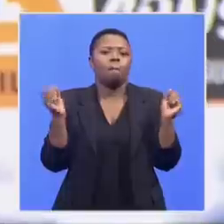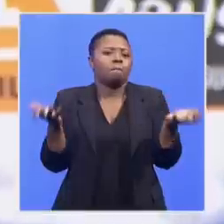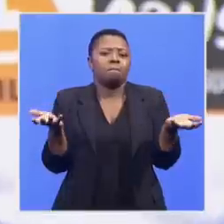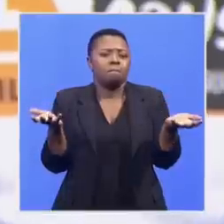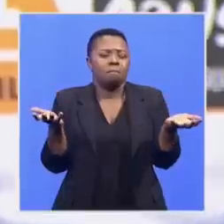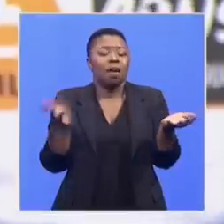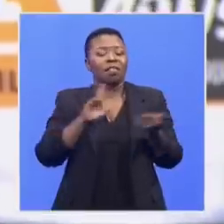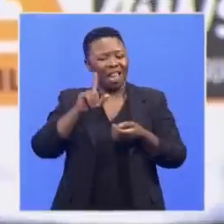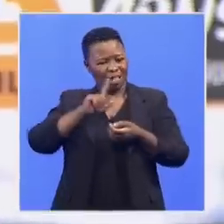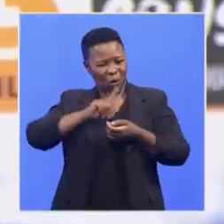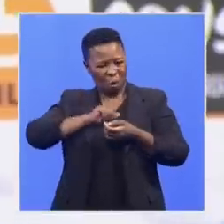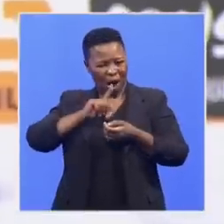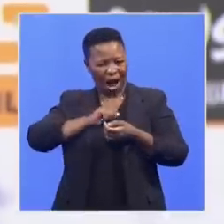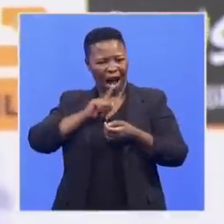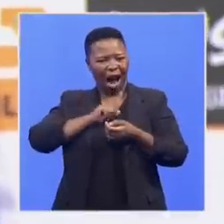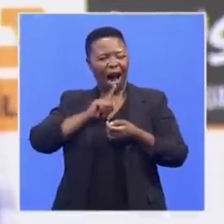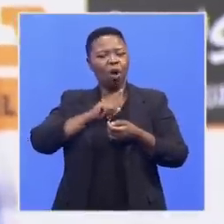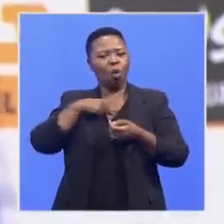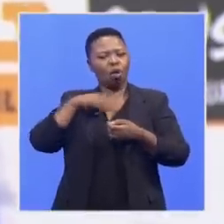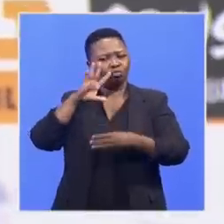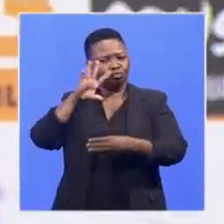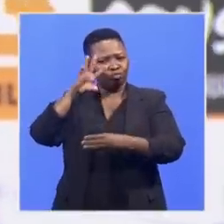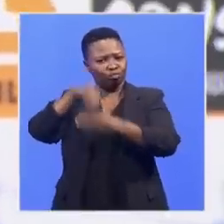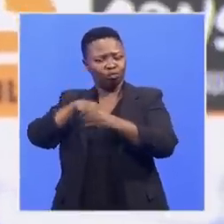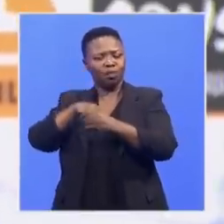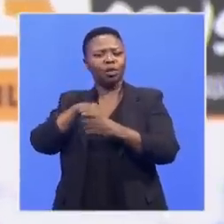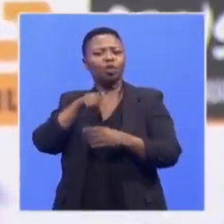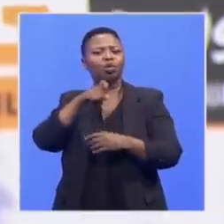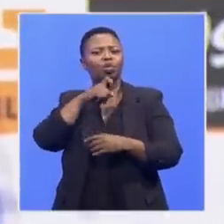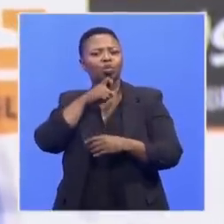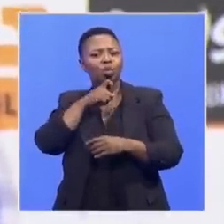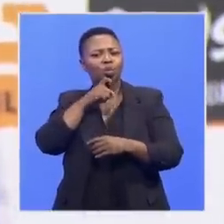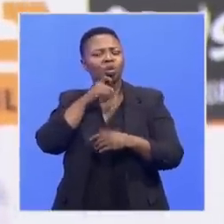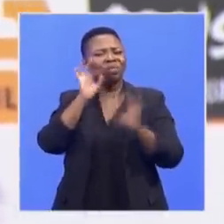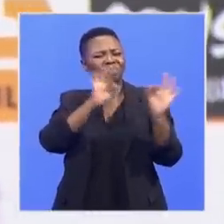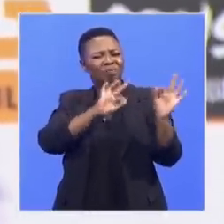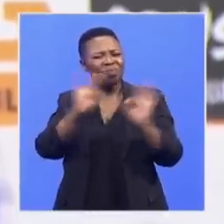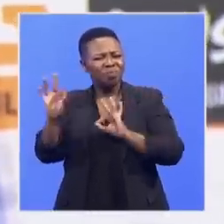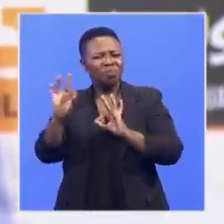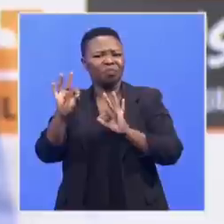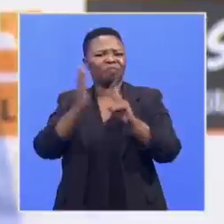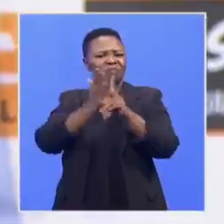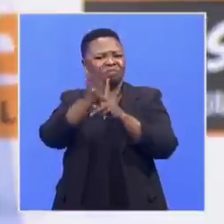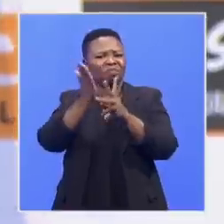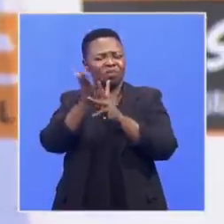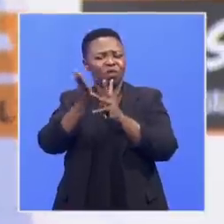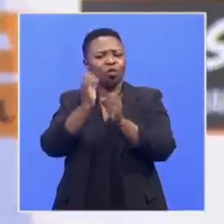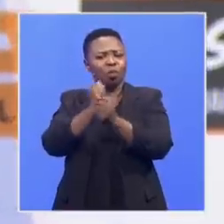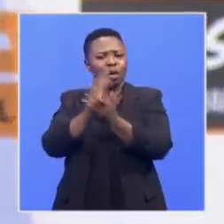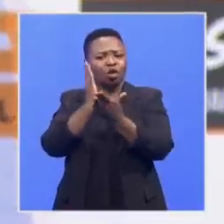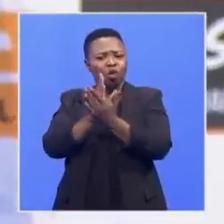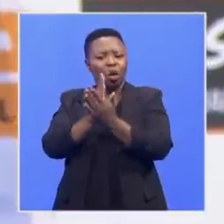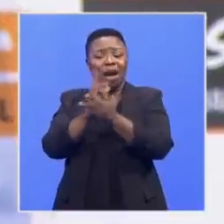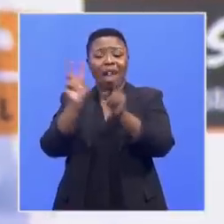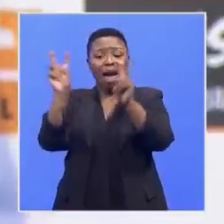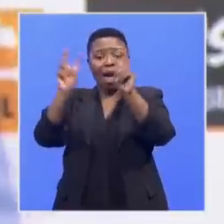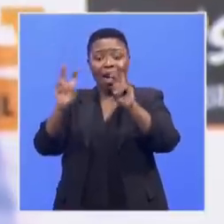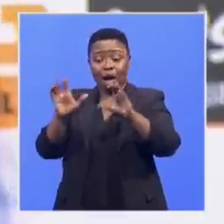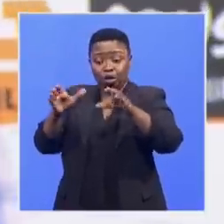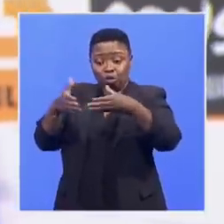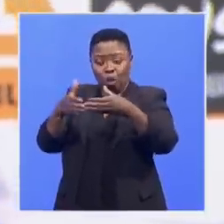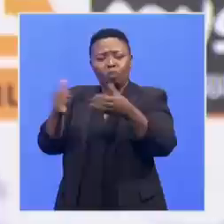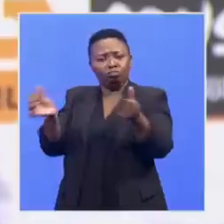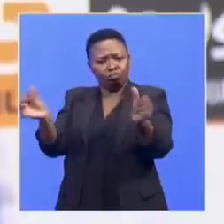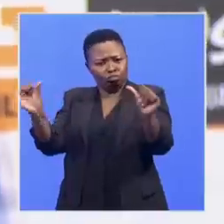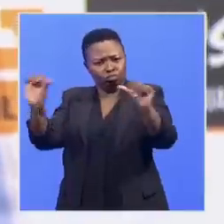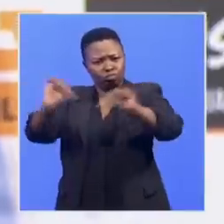means at our disposal to restore Eskom's power stations and to